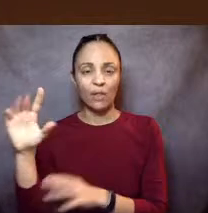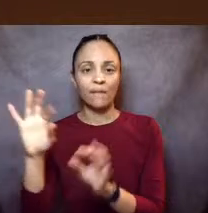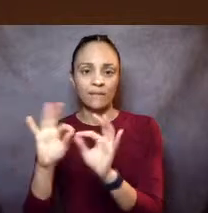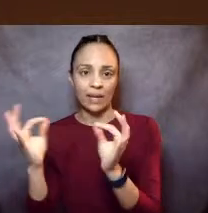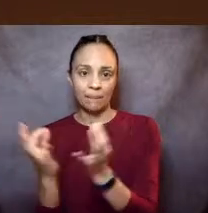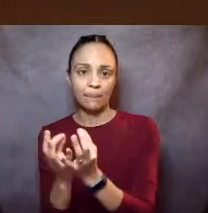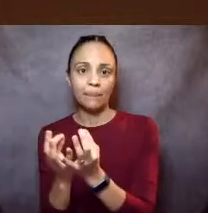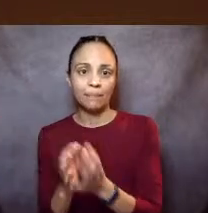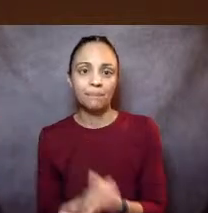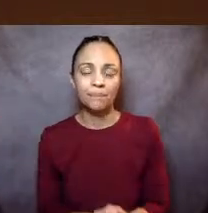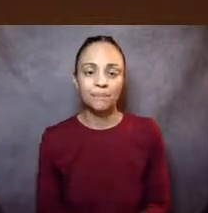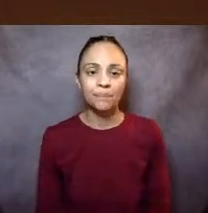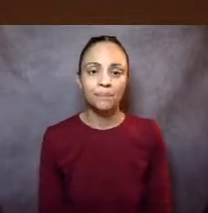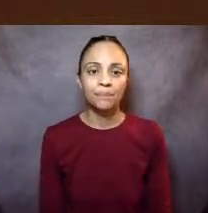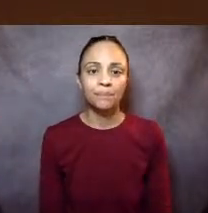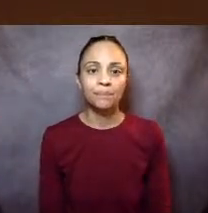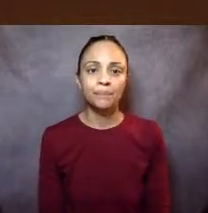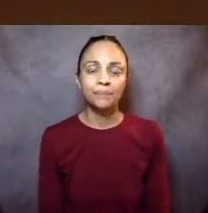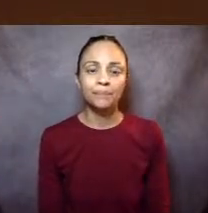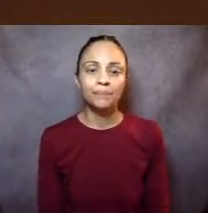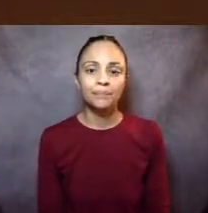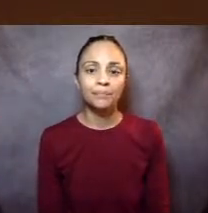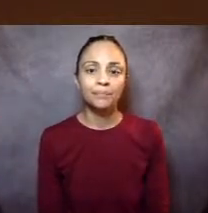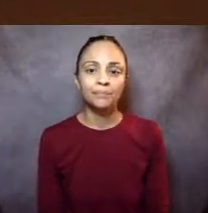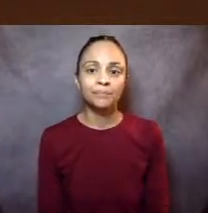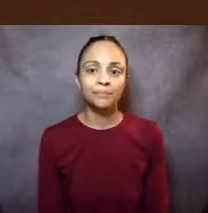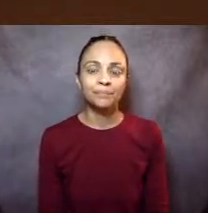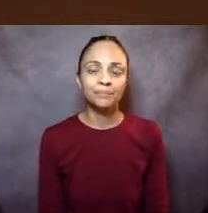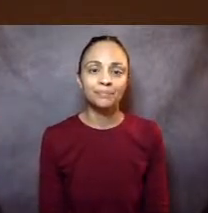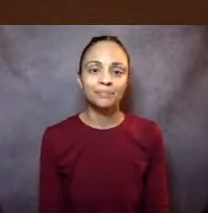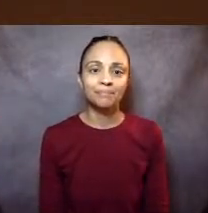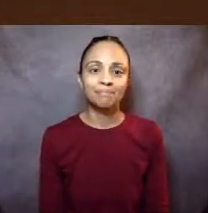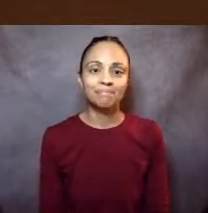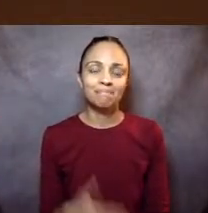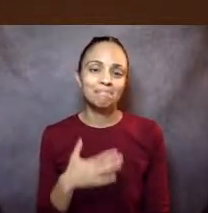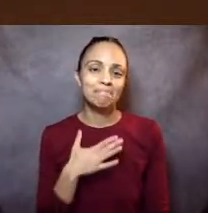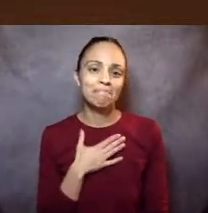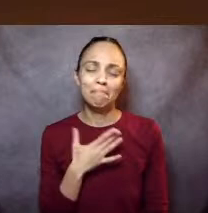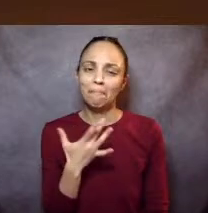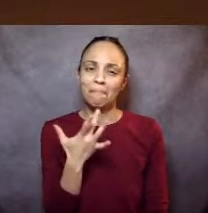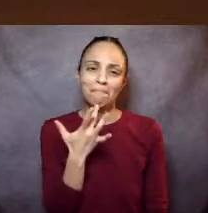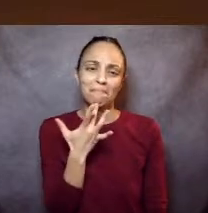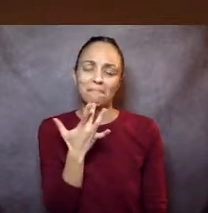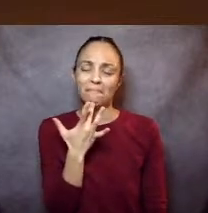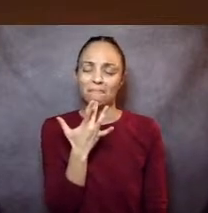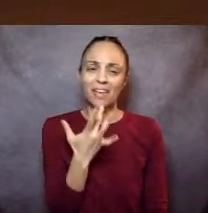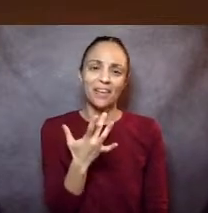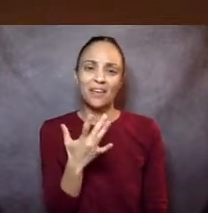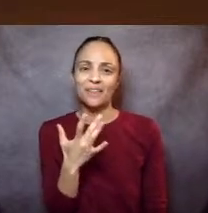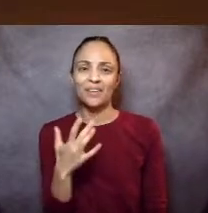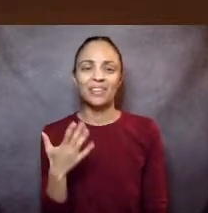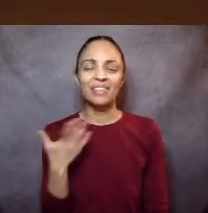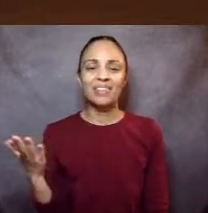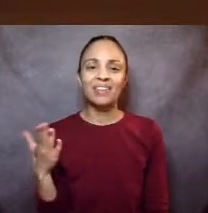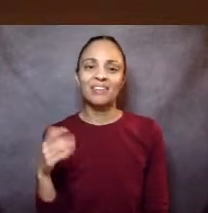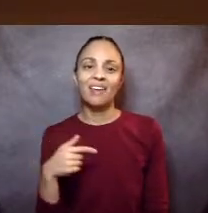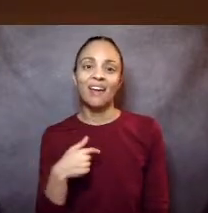one of my greatest joys is that I'm the grandmother of Xavier Kelly and Kaya Kelly.